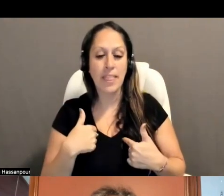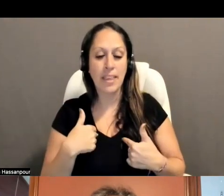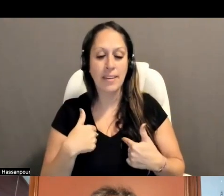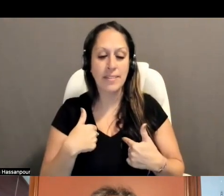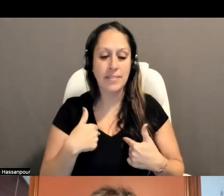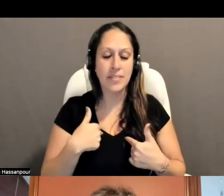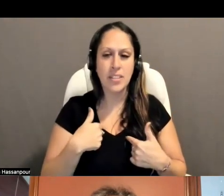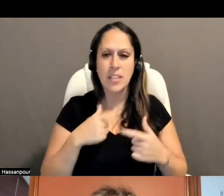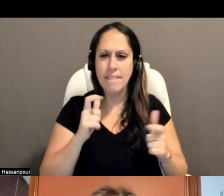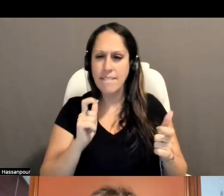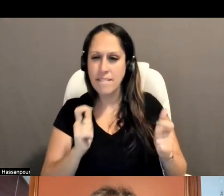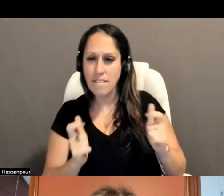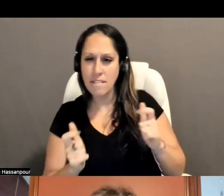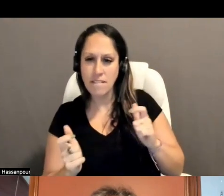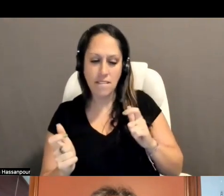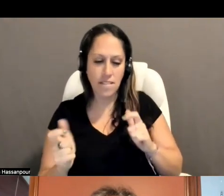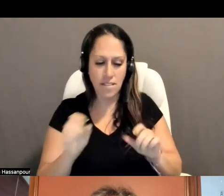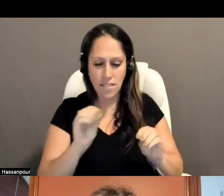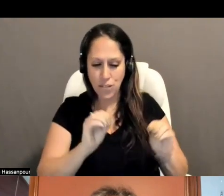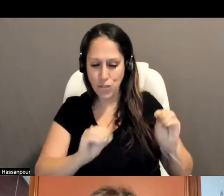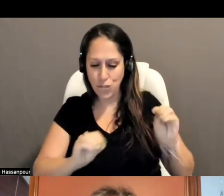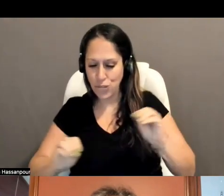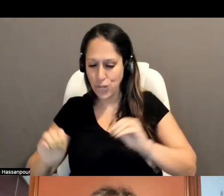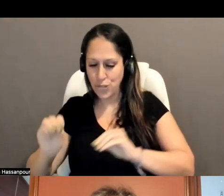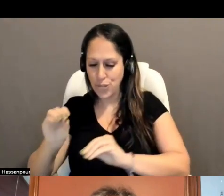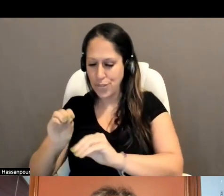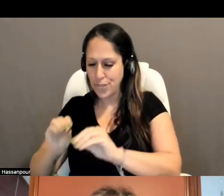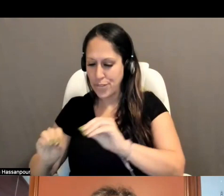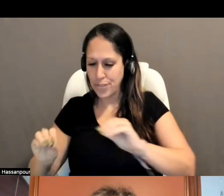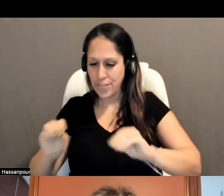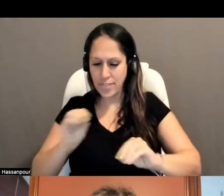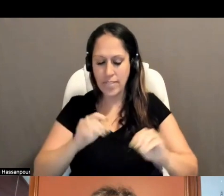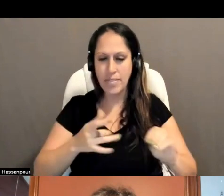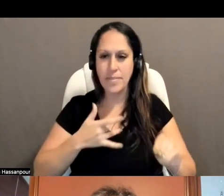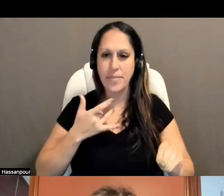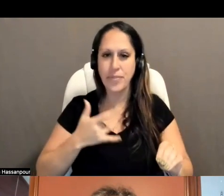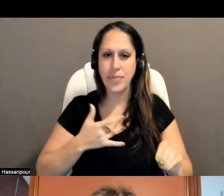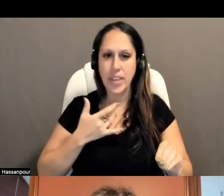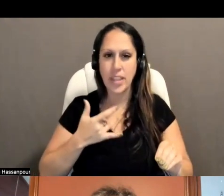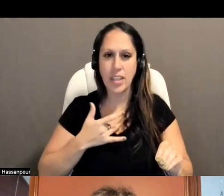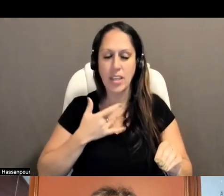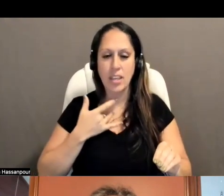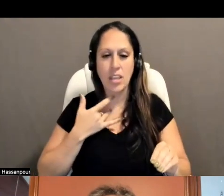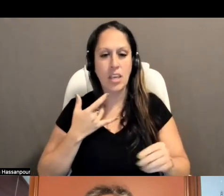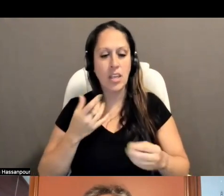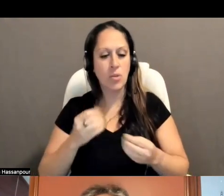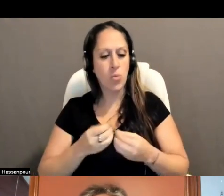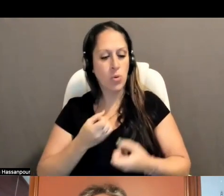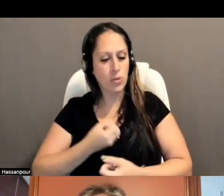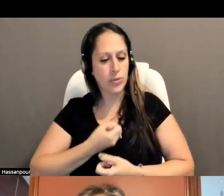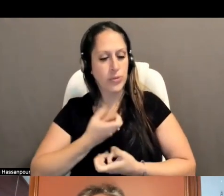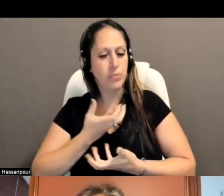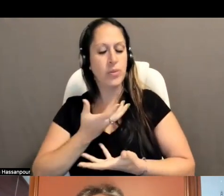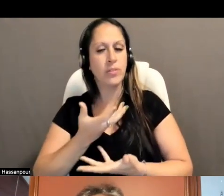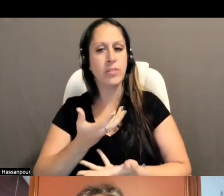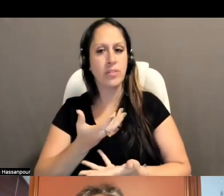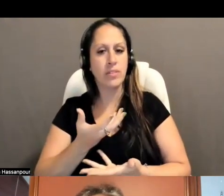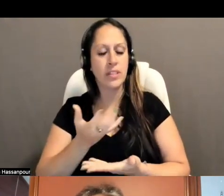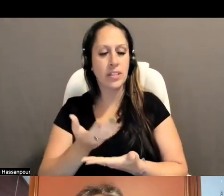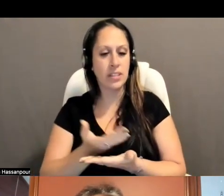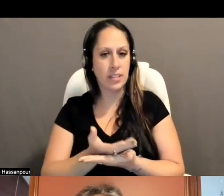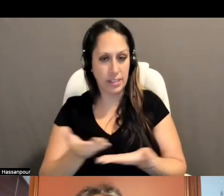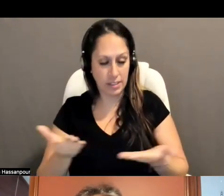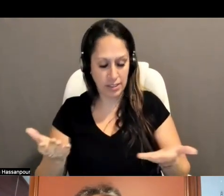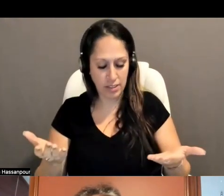I arrange it in a way that I feel it's expressing the